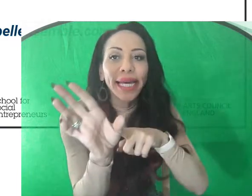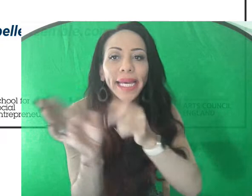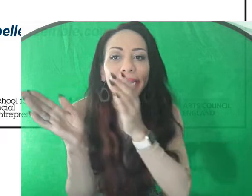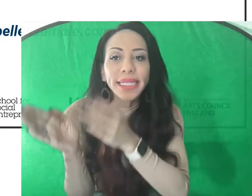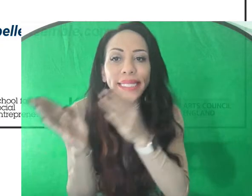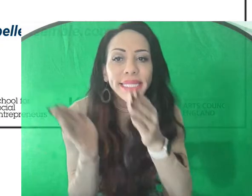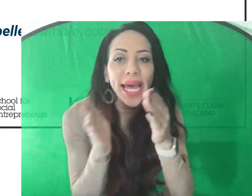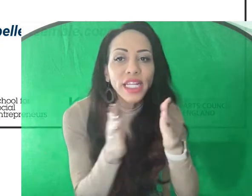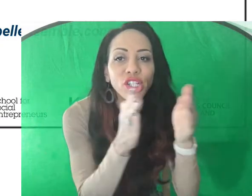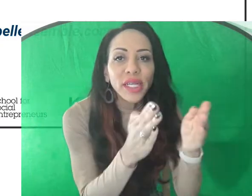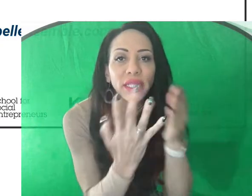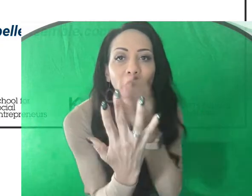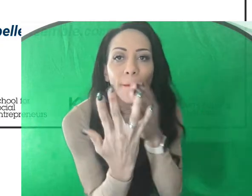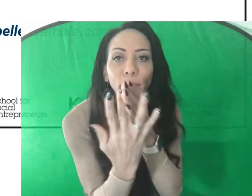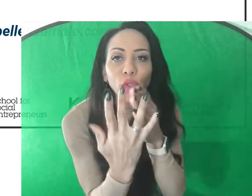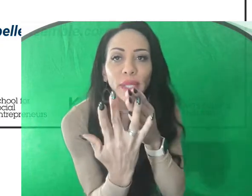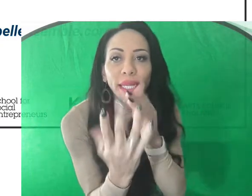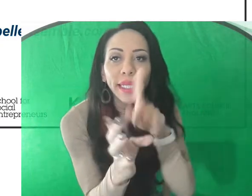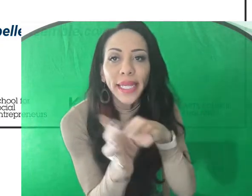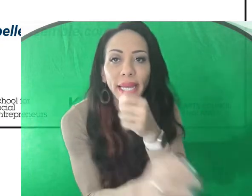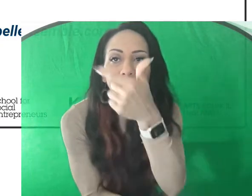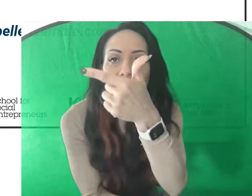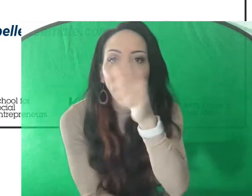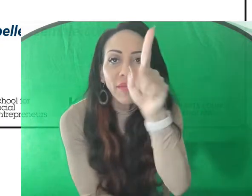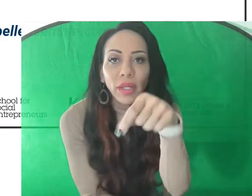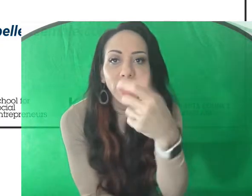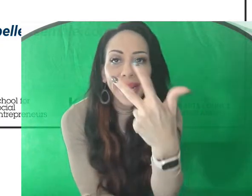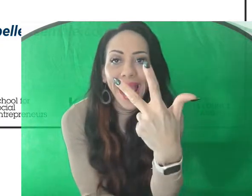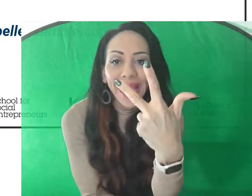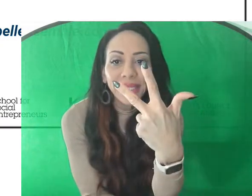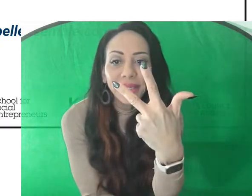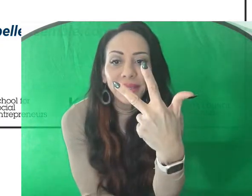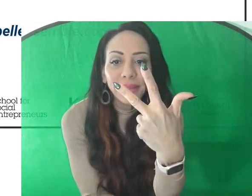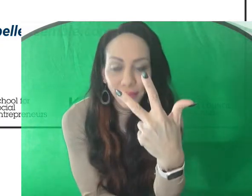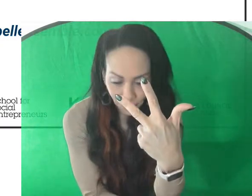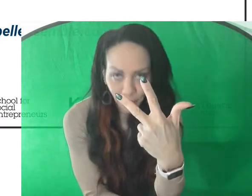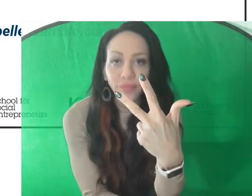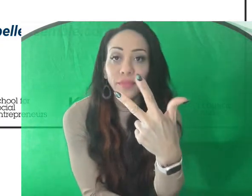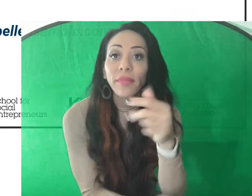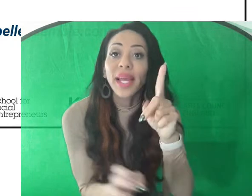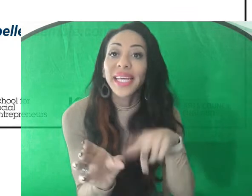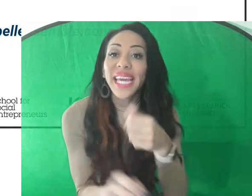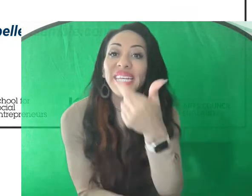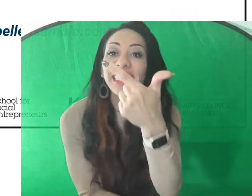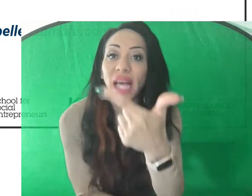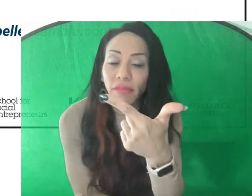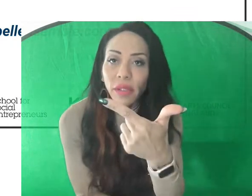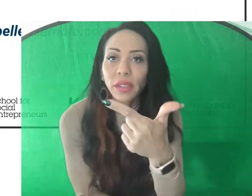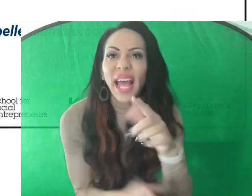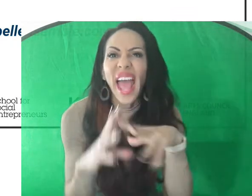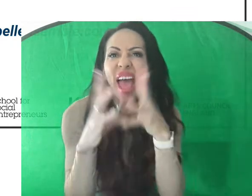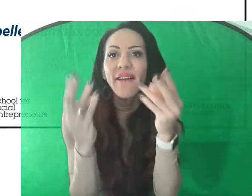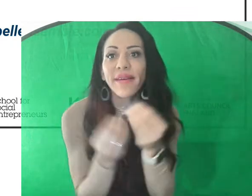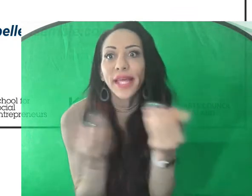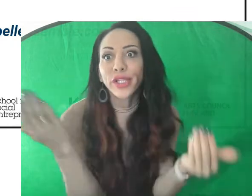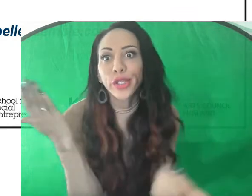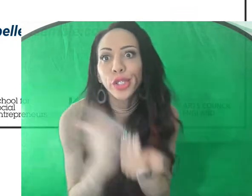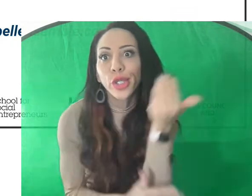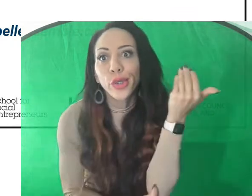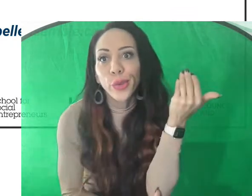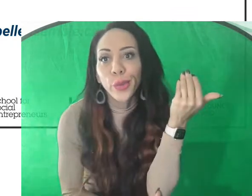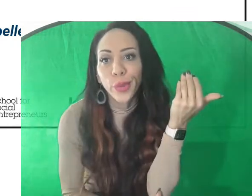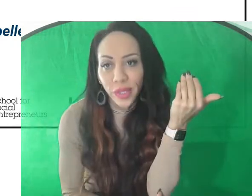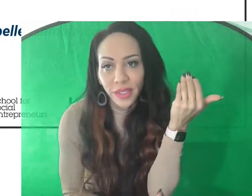I think when they're in year 7, everything's really new to them, and they don't have the